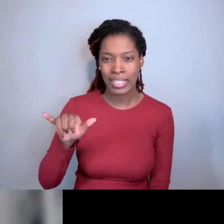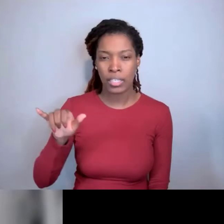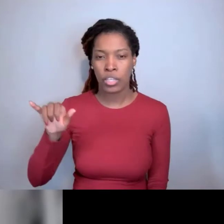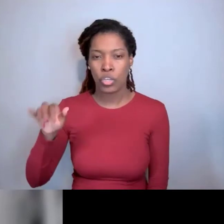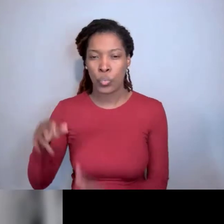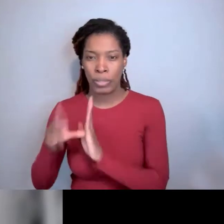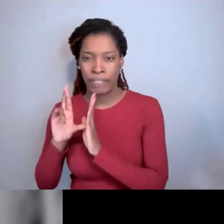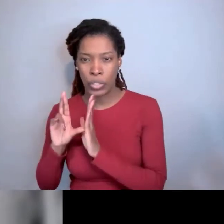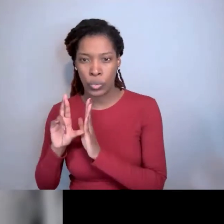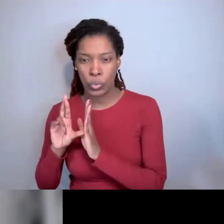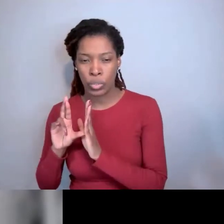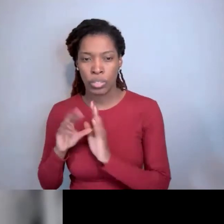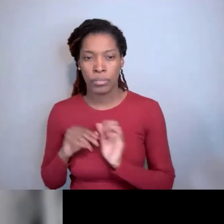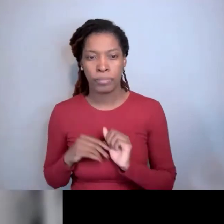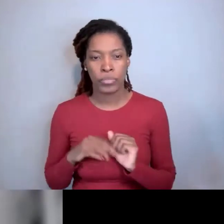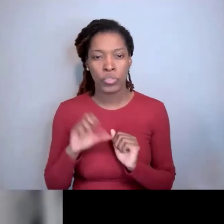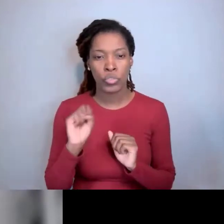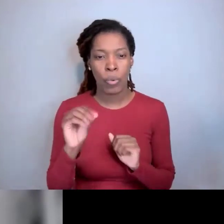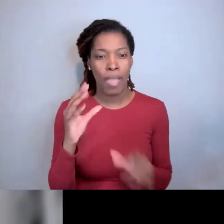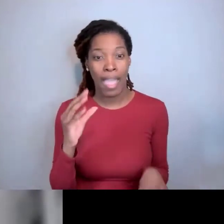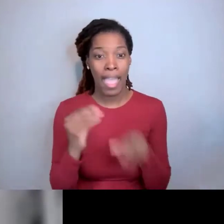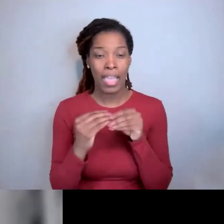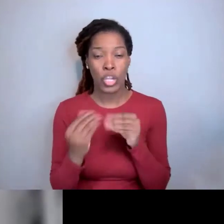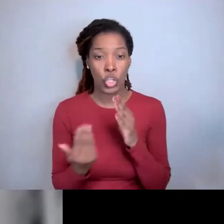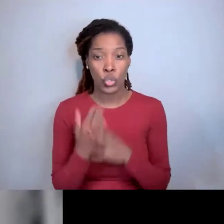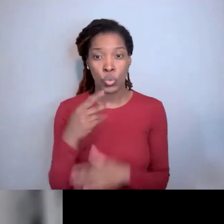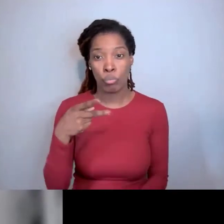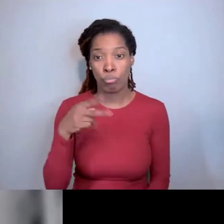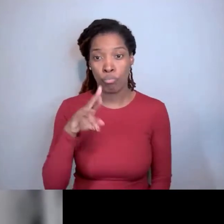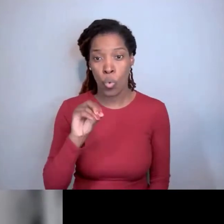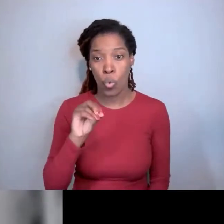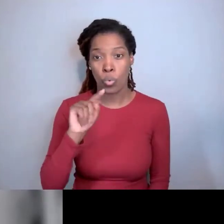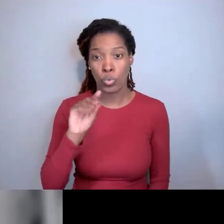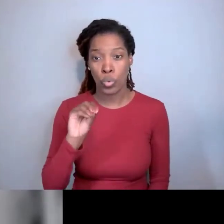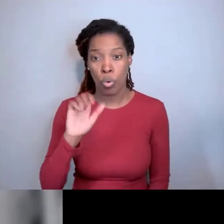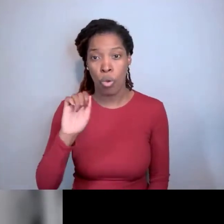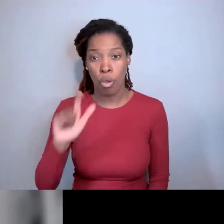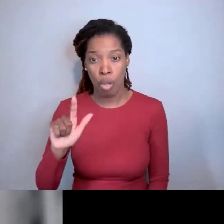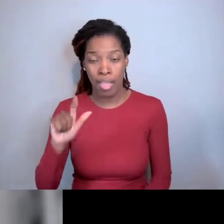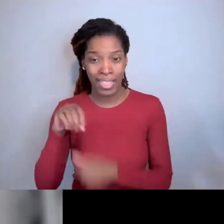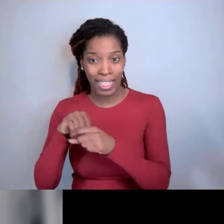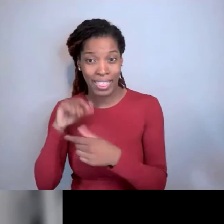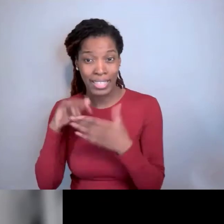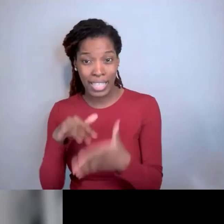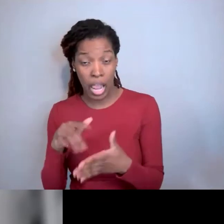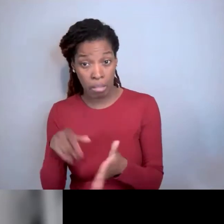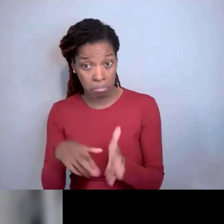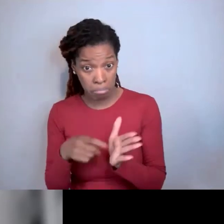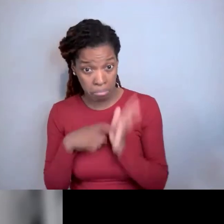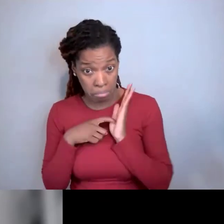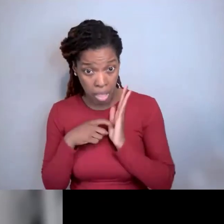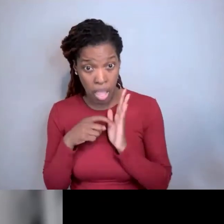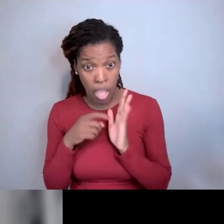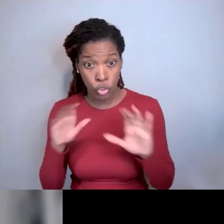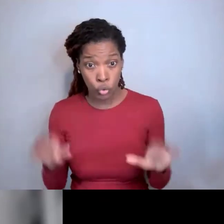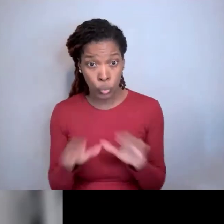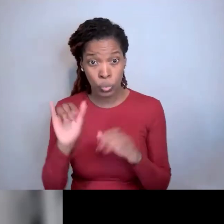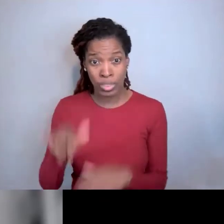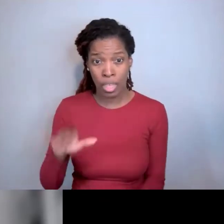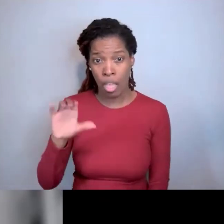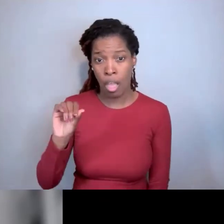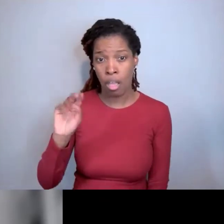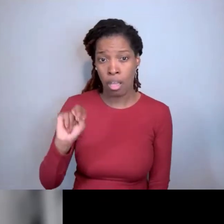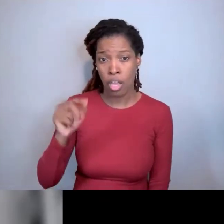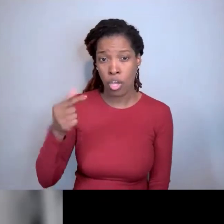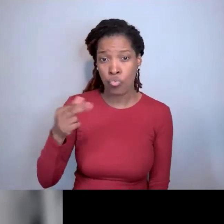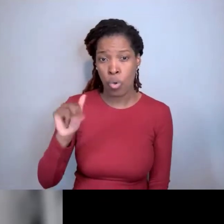adding a new protocol in the study, would you have to perform congruence review? And I put